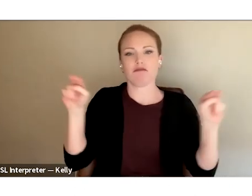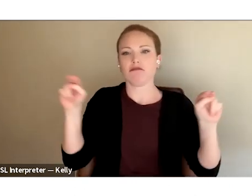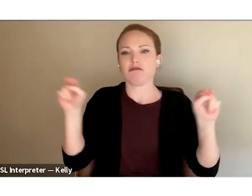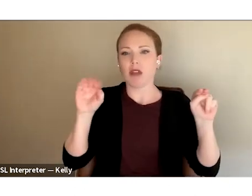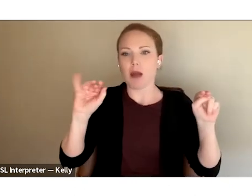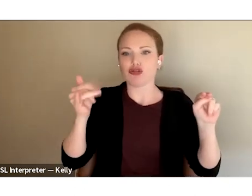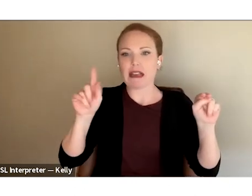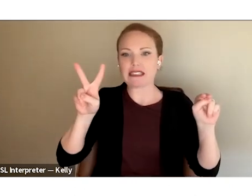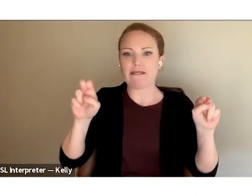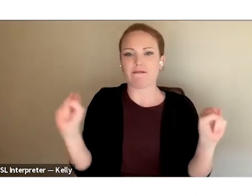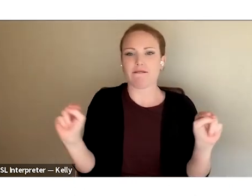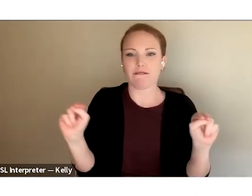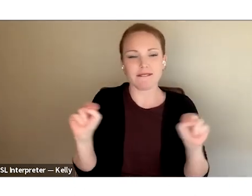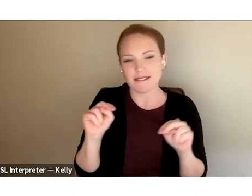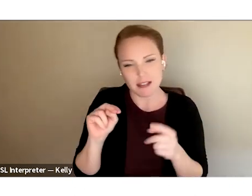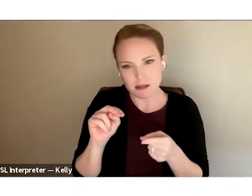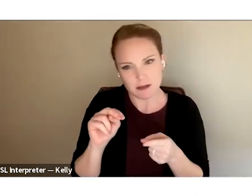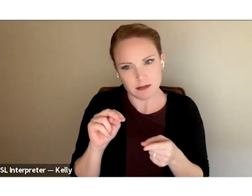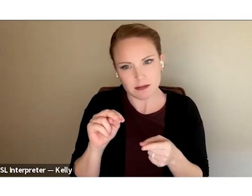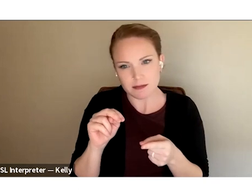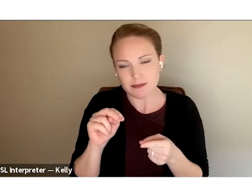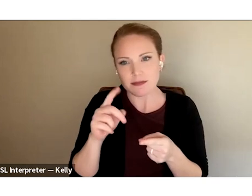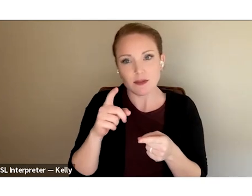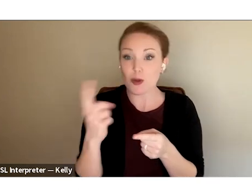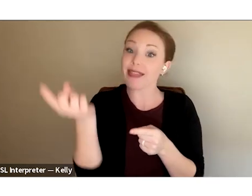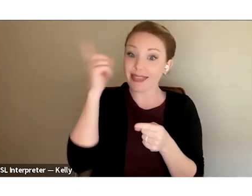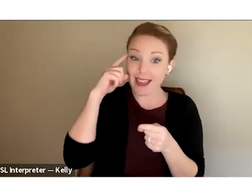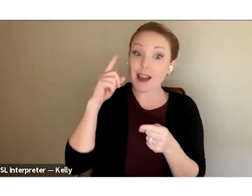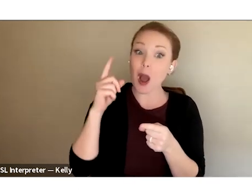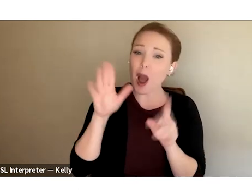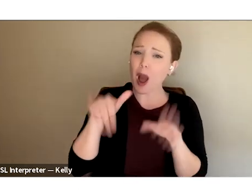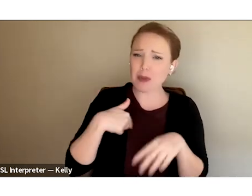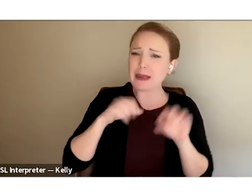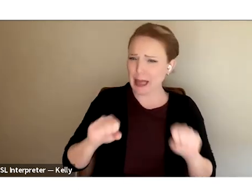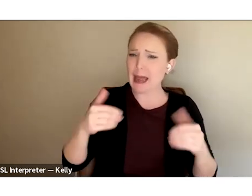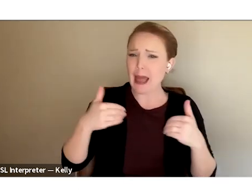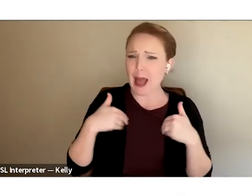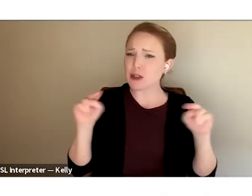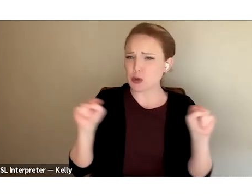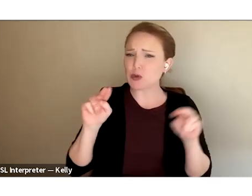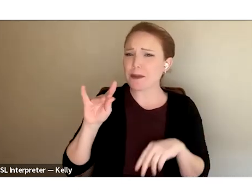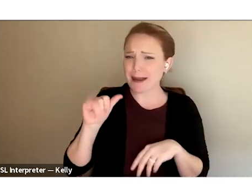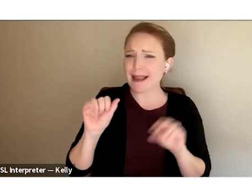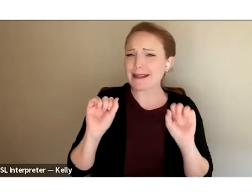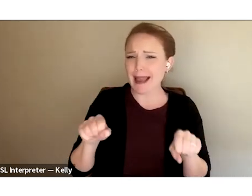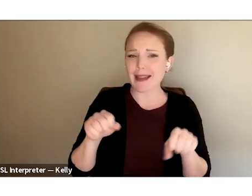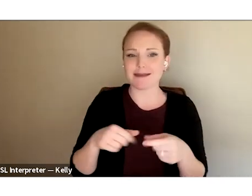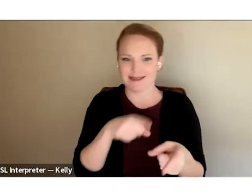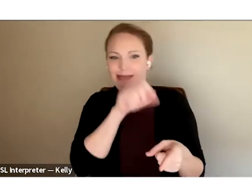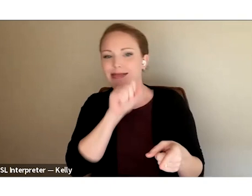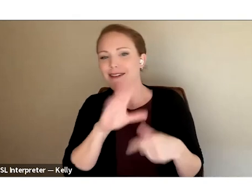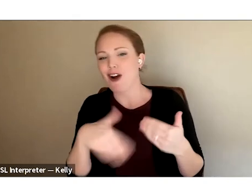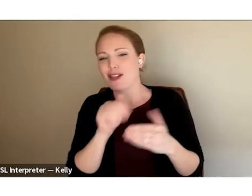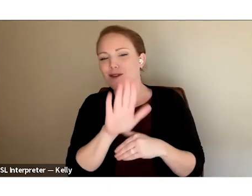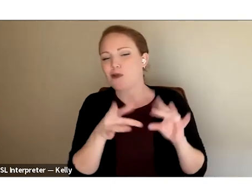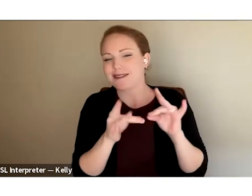false notion that there can be an objective neutral media. And I love all your shout outs, by the way, in